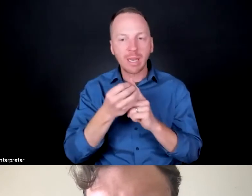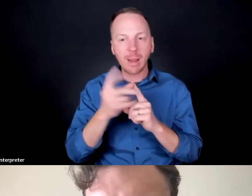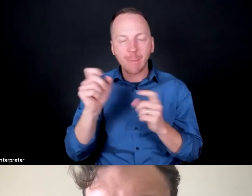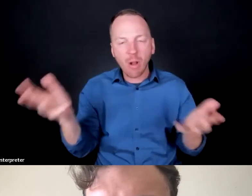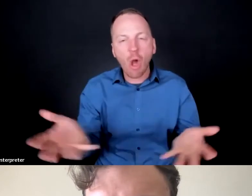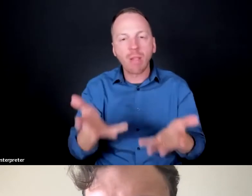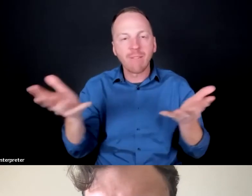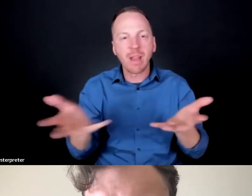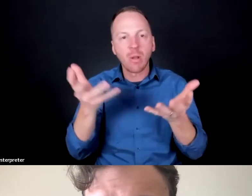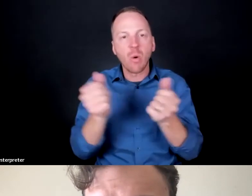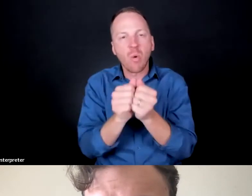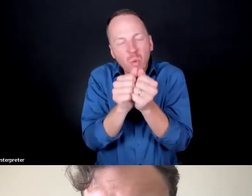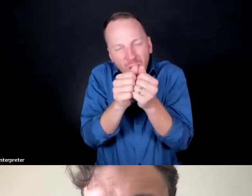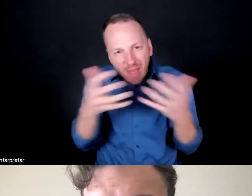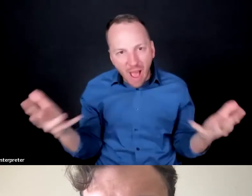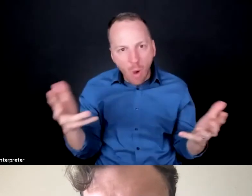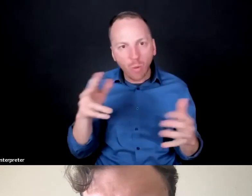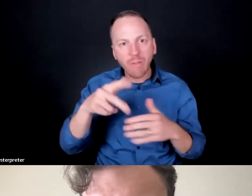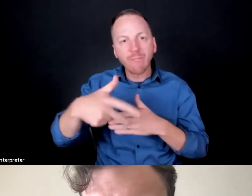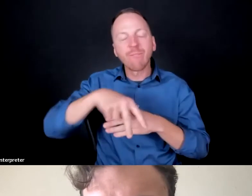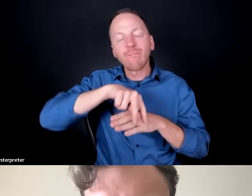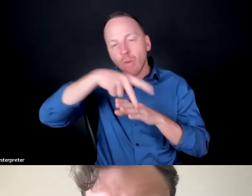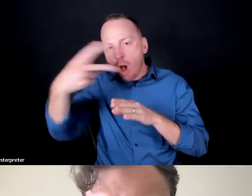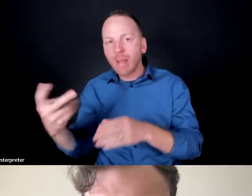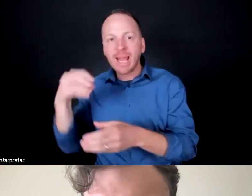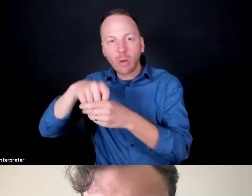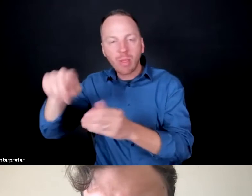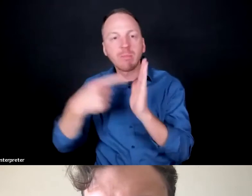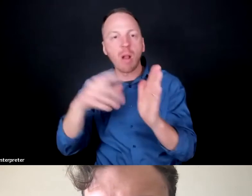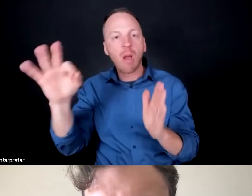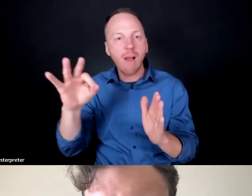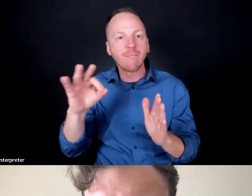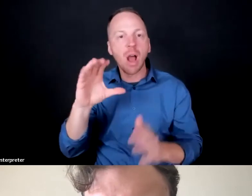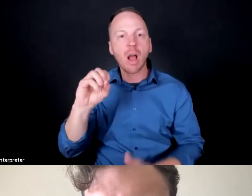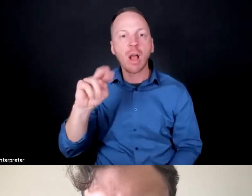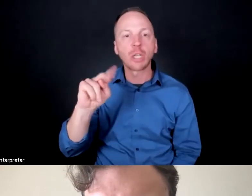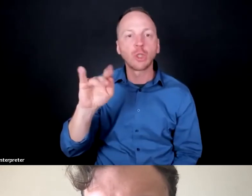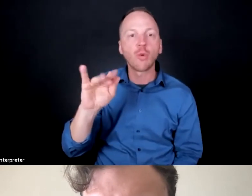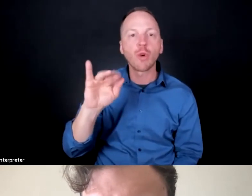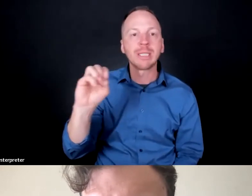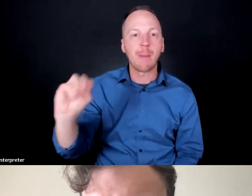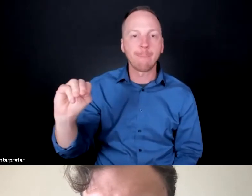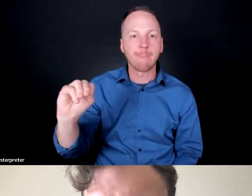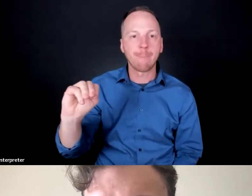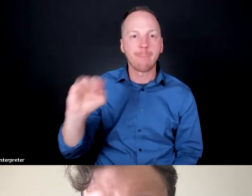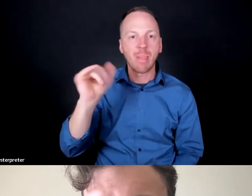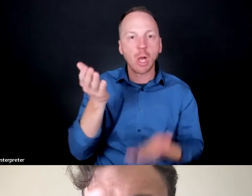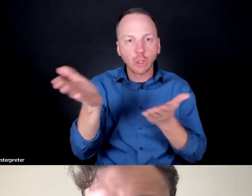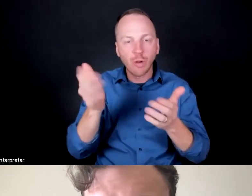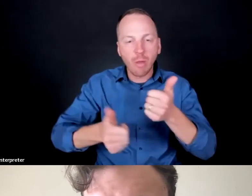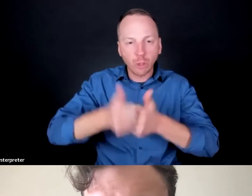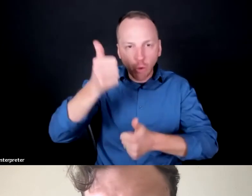cultivated without inadvertently falling back into these models of consumerism that serve the majority and are